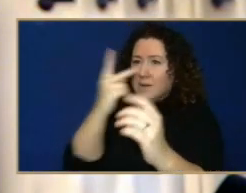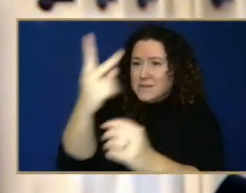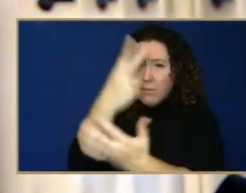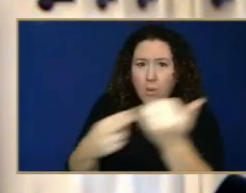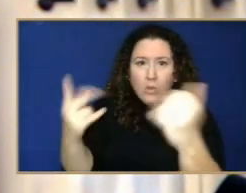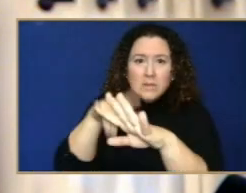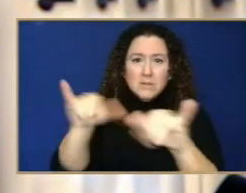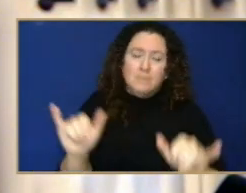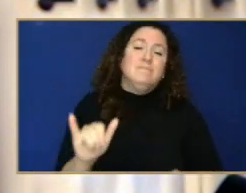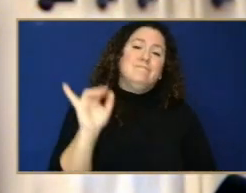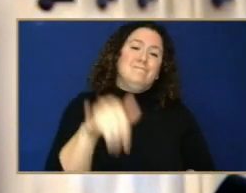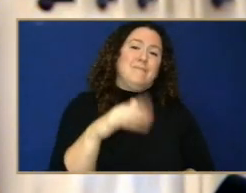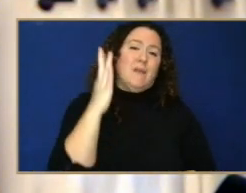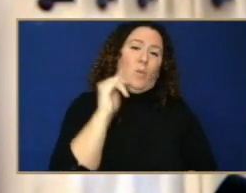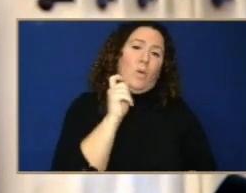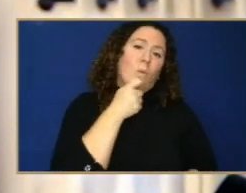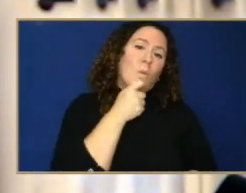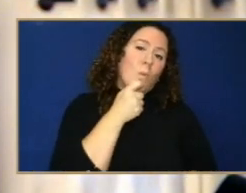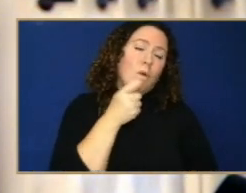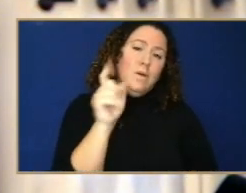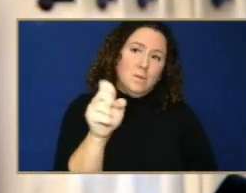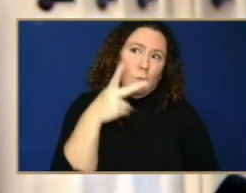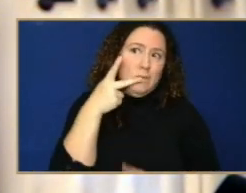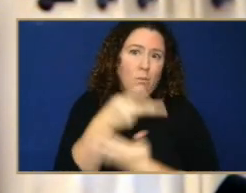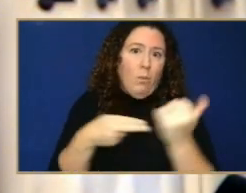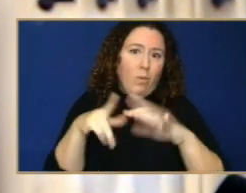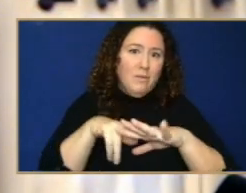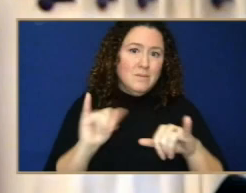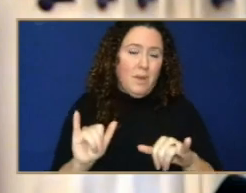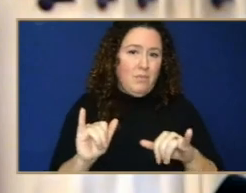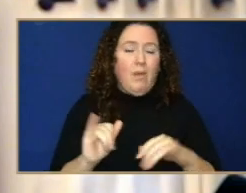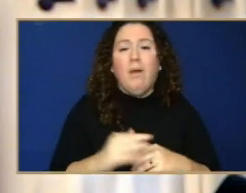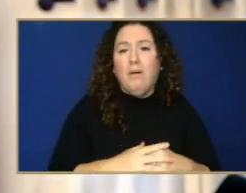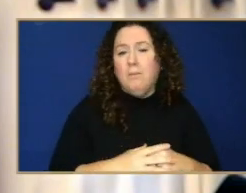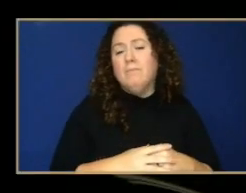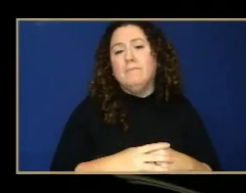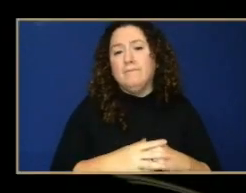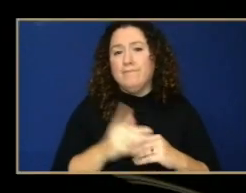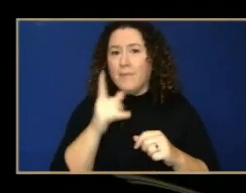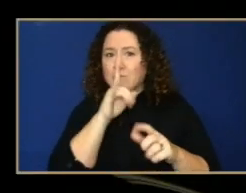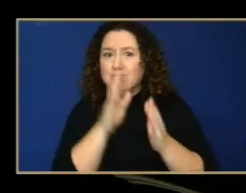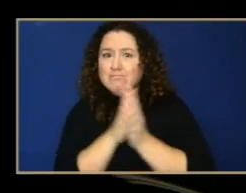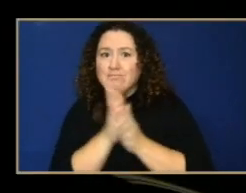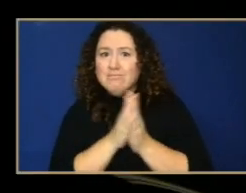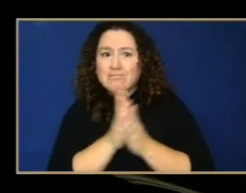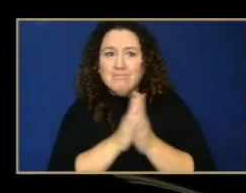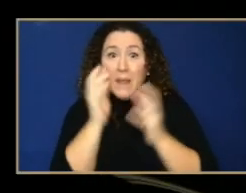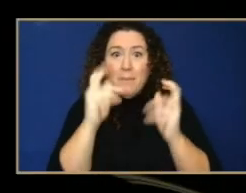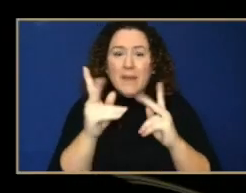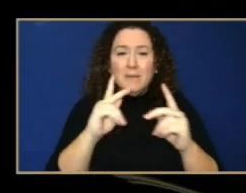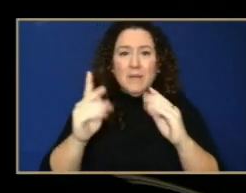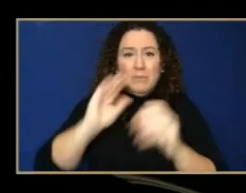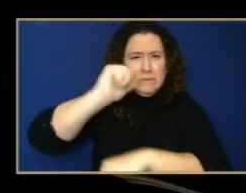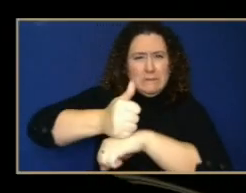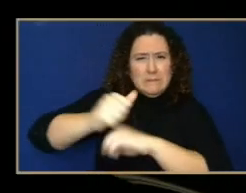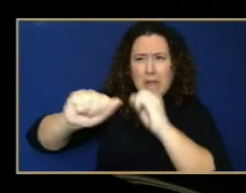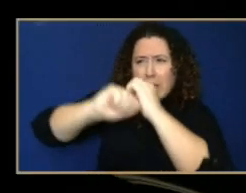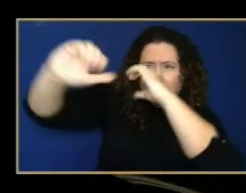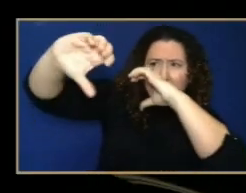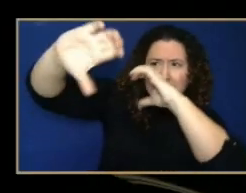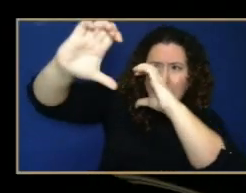neat about looking at it through a telescope. And I'm looking forward to lots of people taking pictures through their telescopes of Jupiter and Saturn in the same field at the same